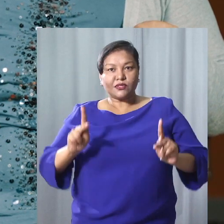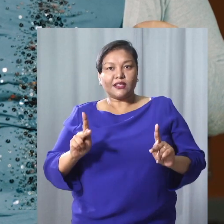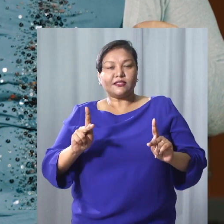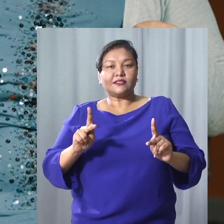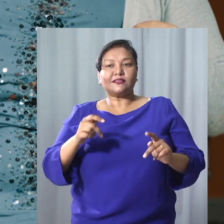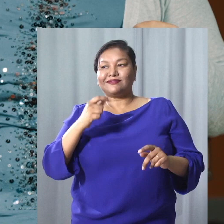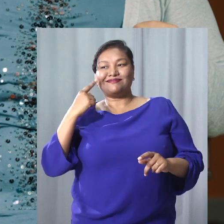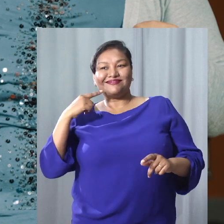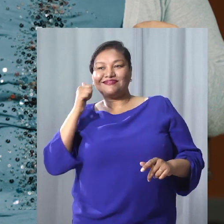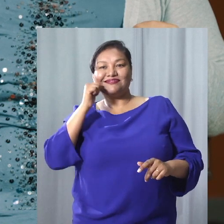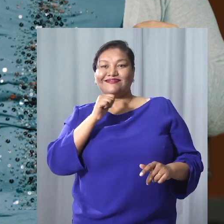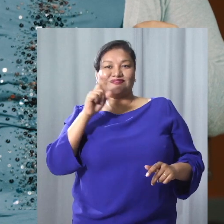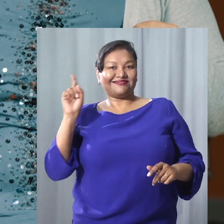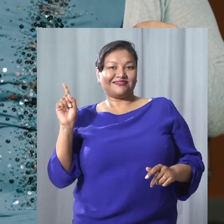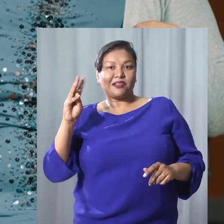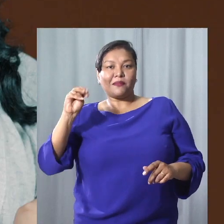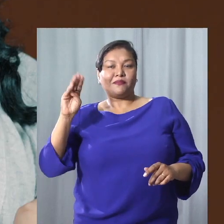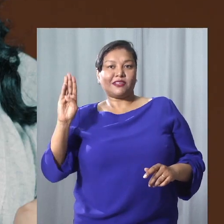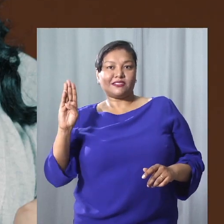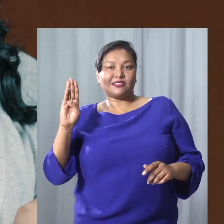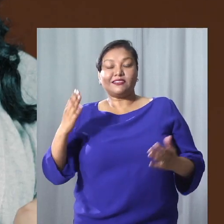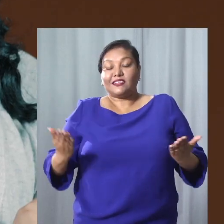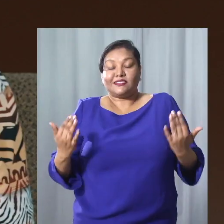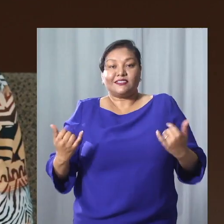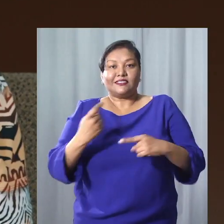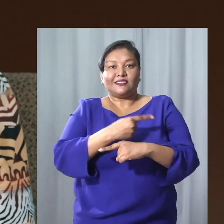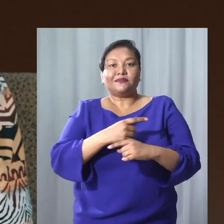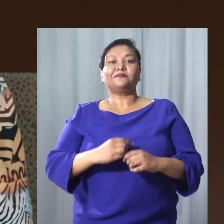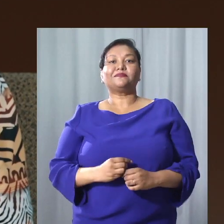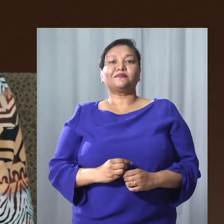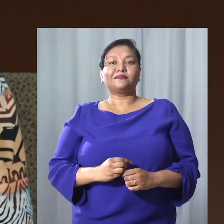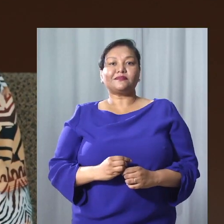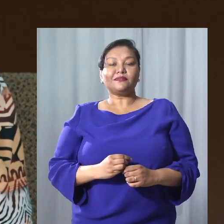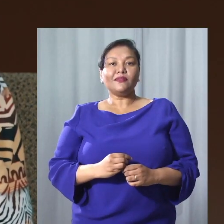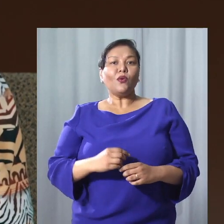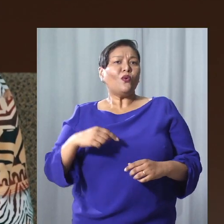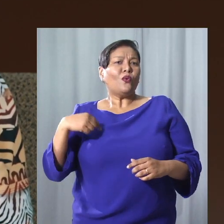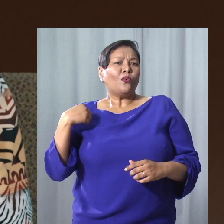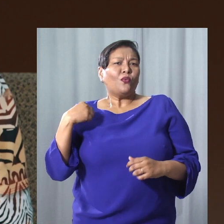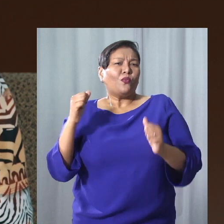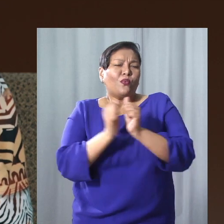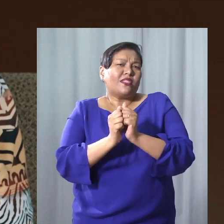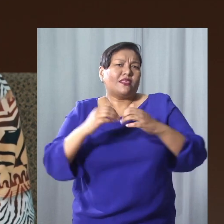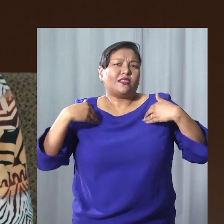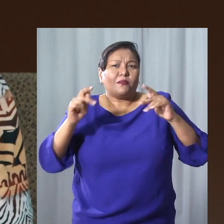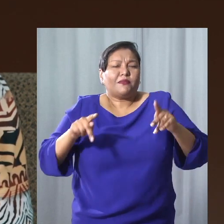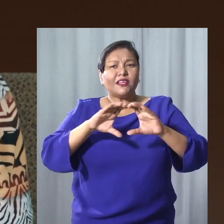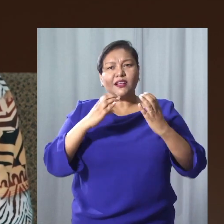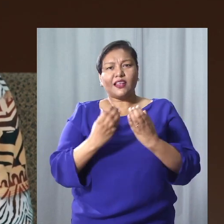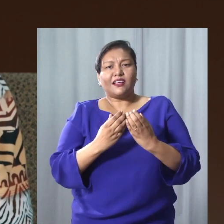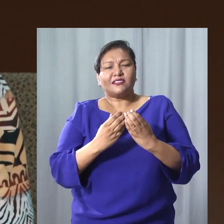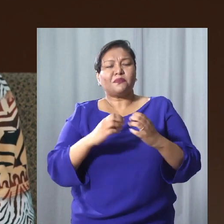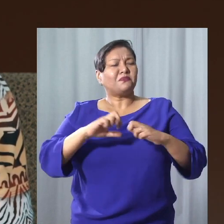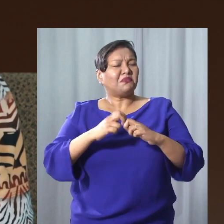Miss Merle Basdeo, who is here with me. Now, the young persons in the class, they